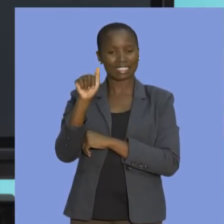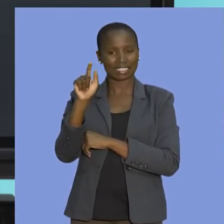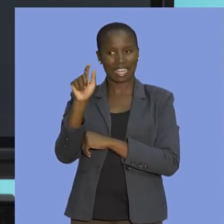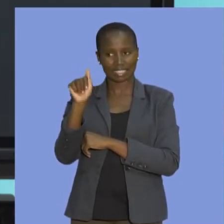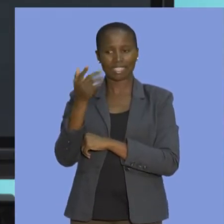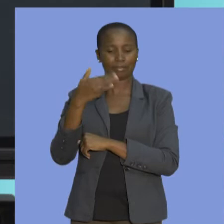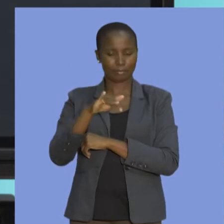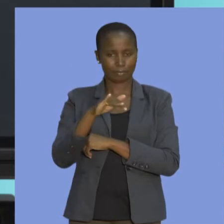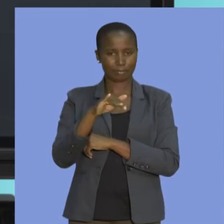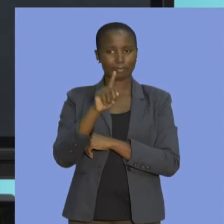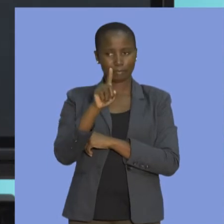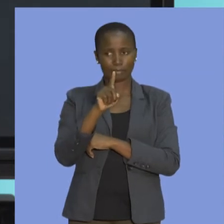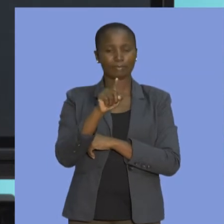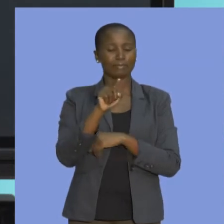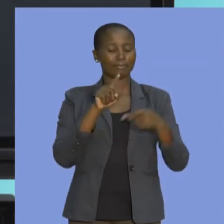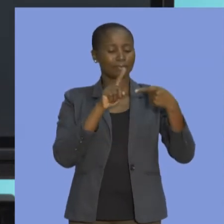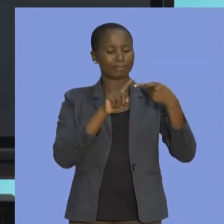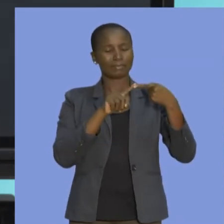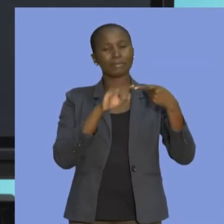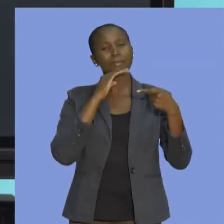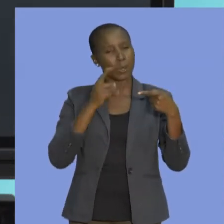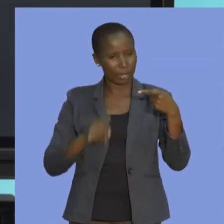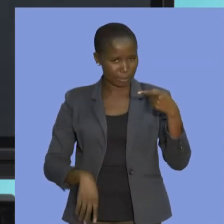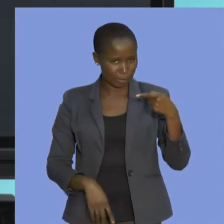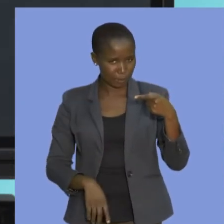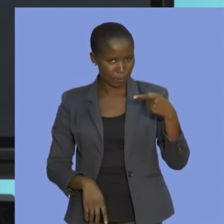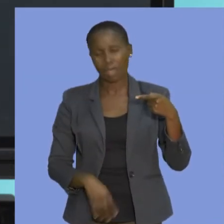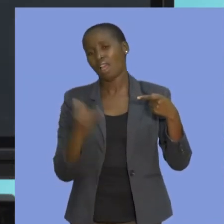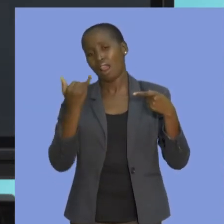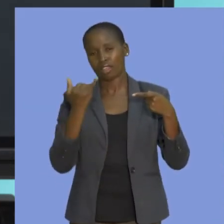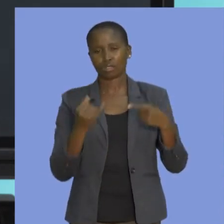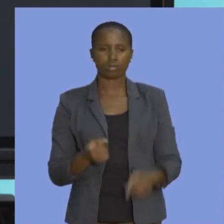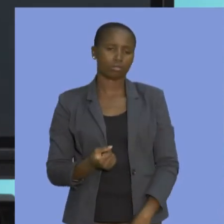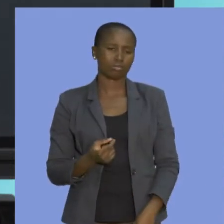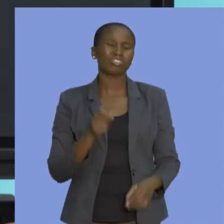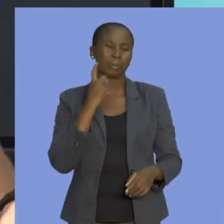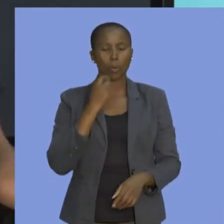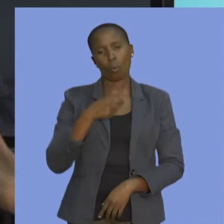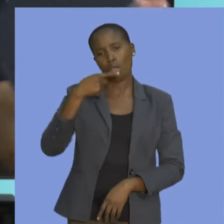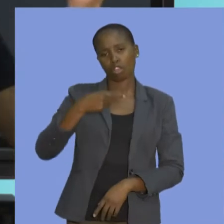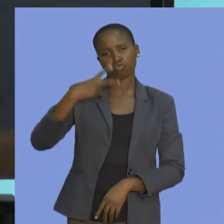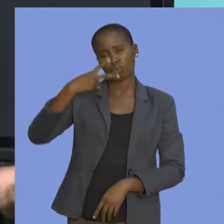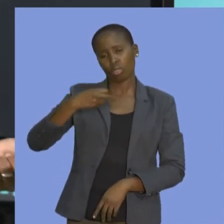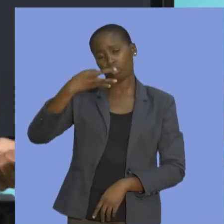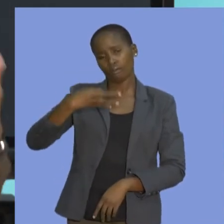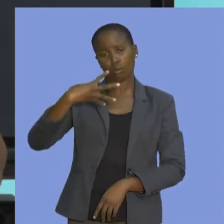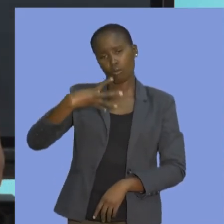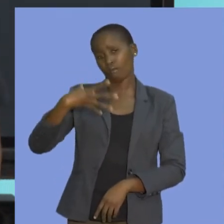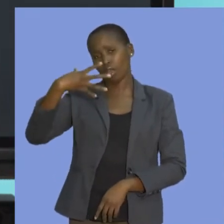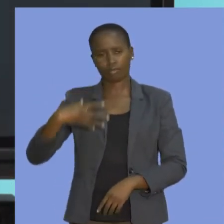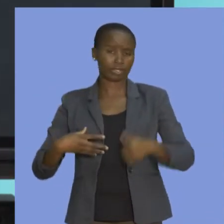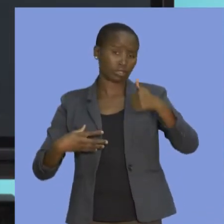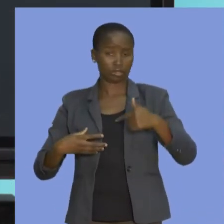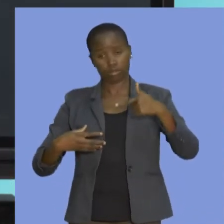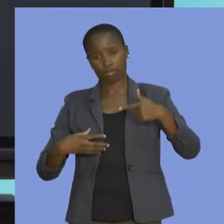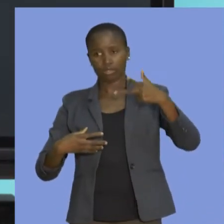Discrete data, it's like specific, like 1, 2, 3, 4, 5. That's discrete